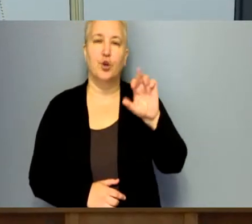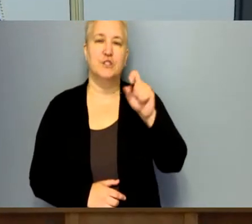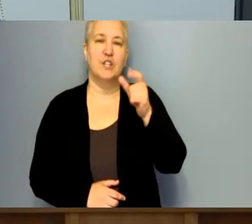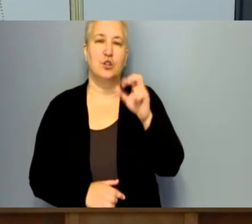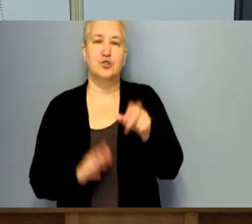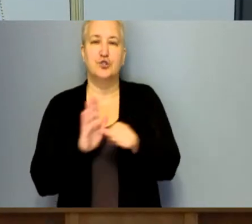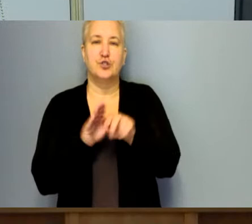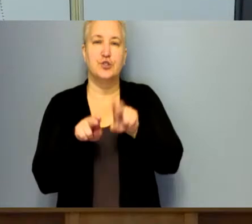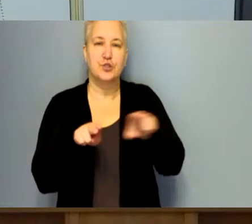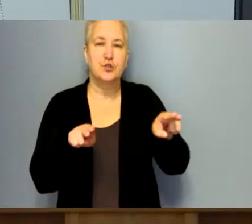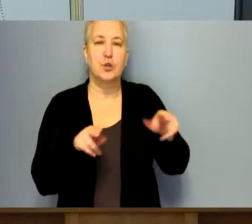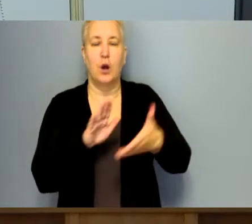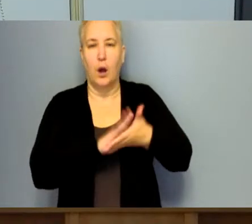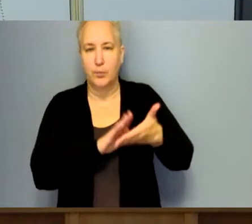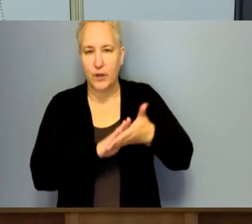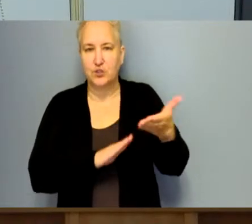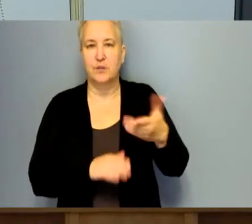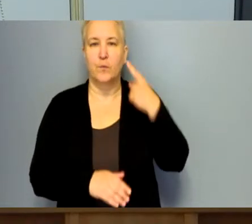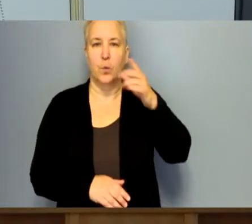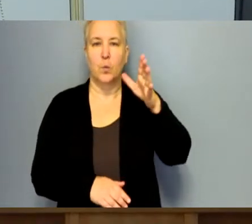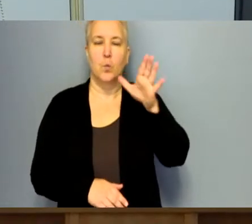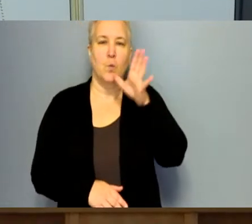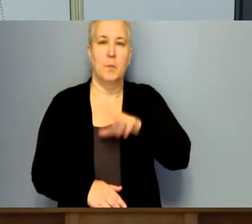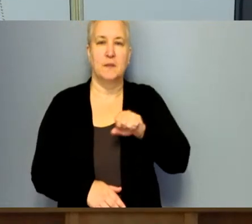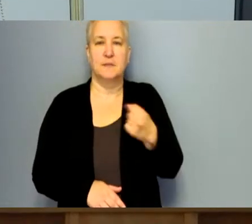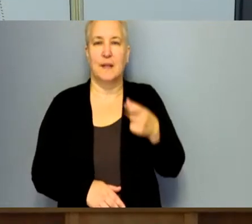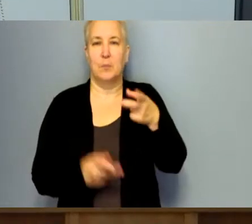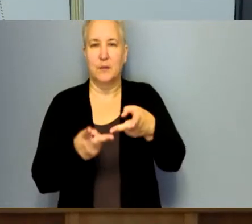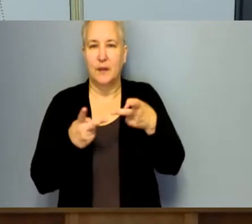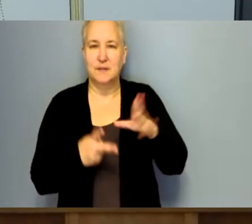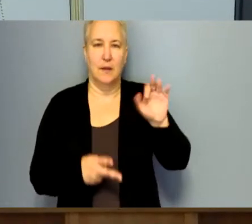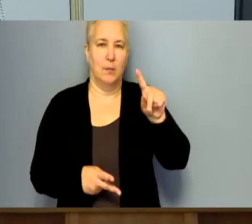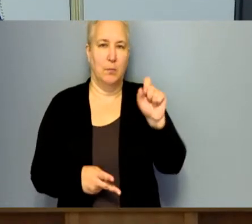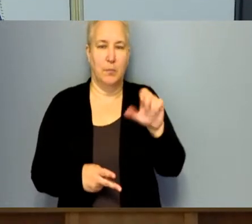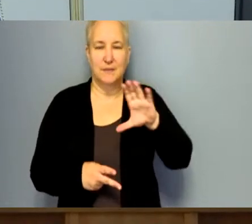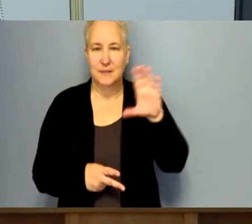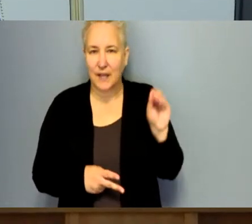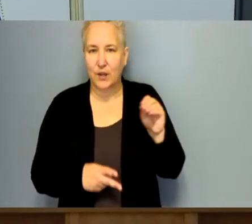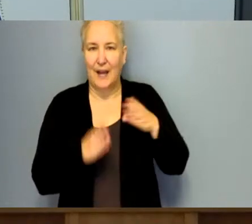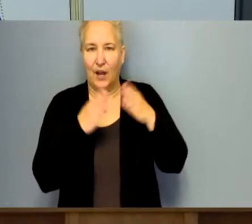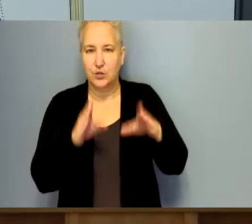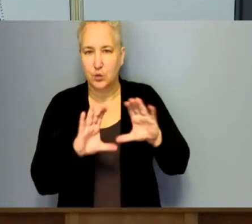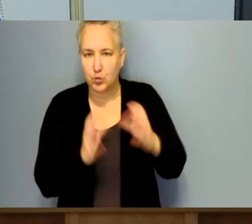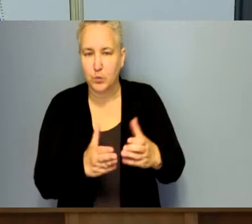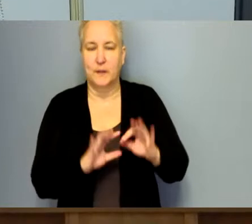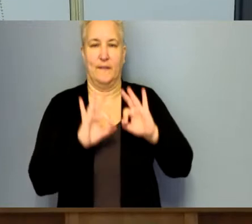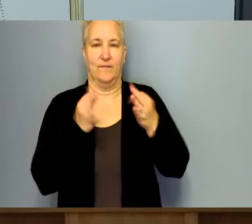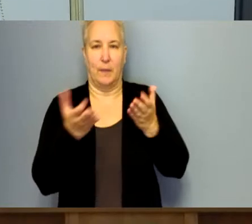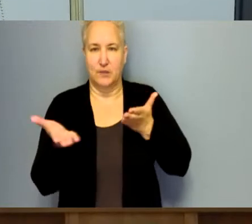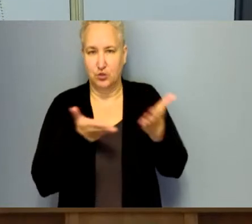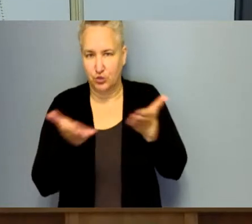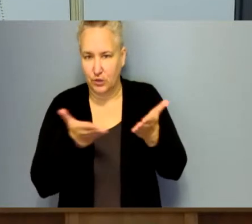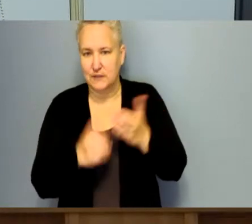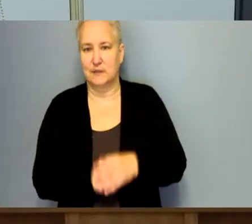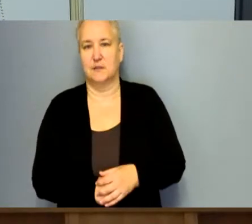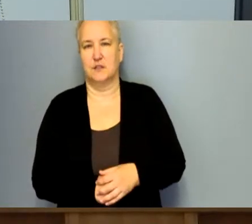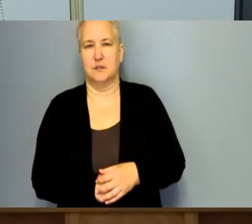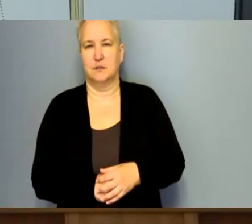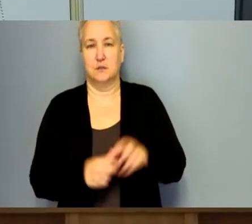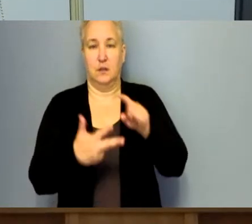operations to a Woman's Place, Bucks County Housing Group, and Family Services. Was just really the first